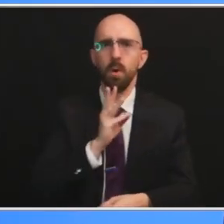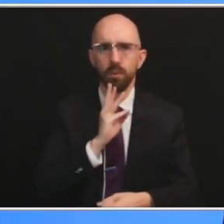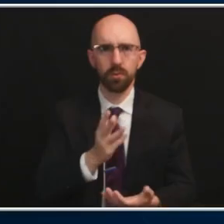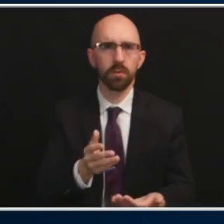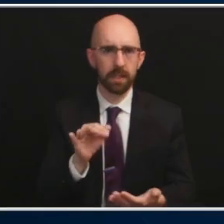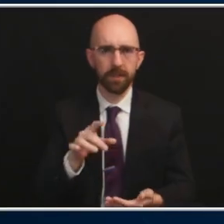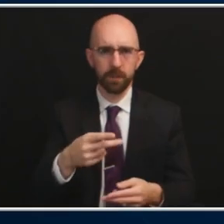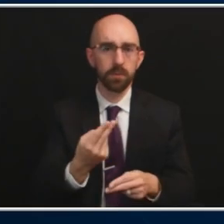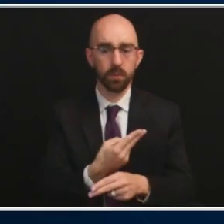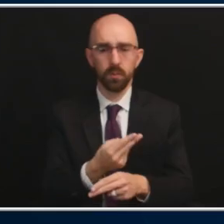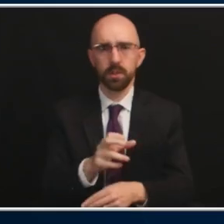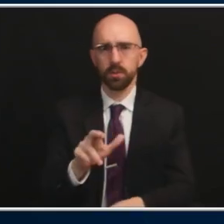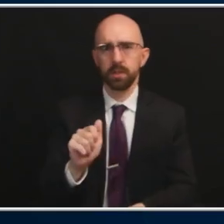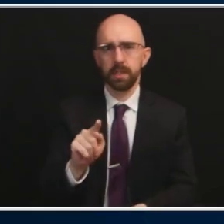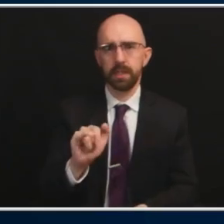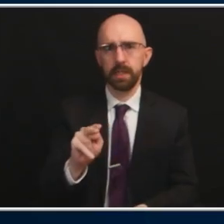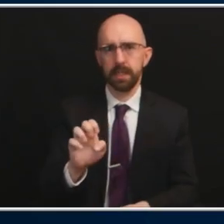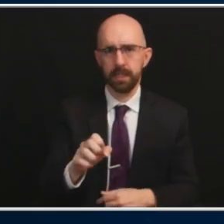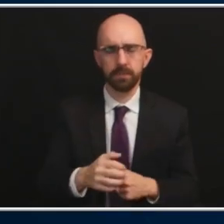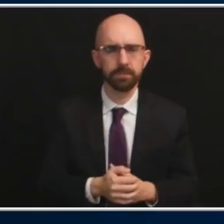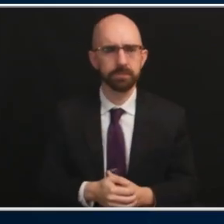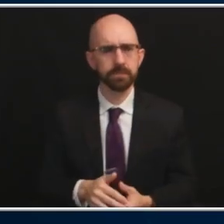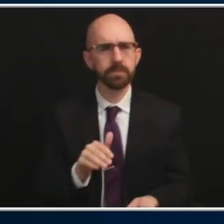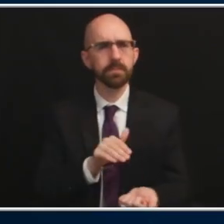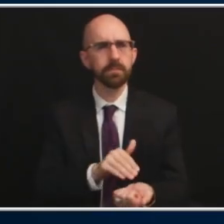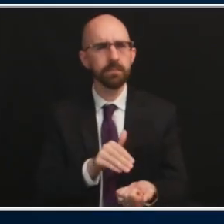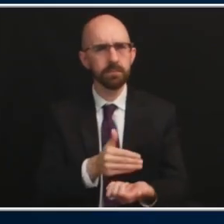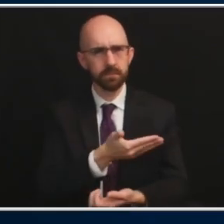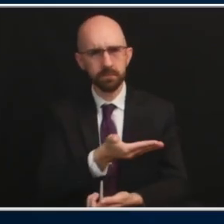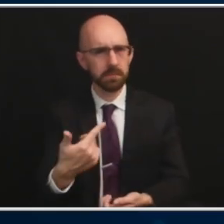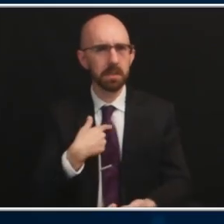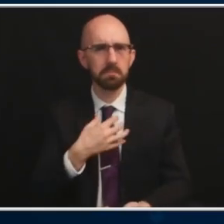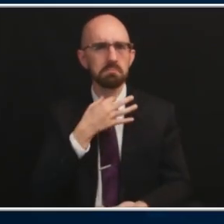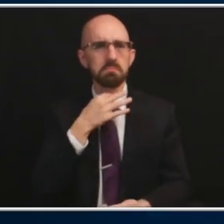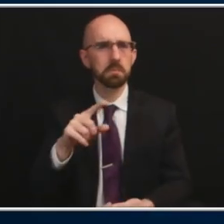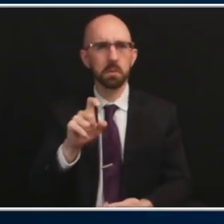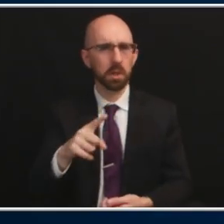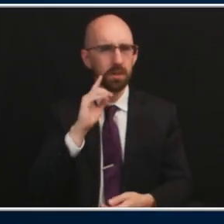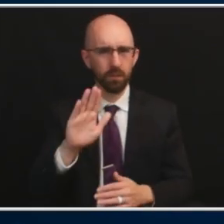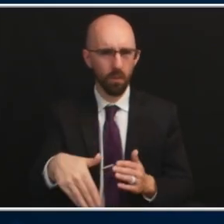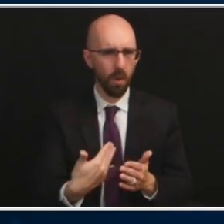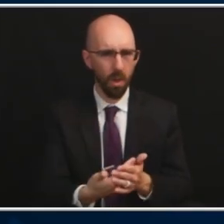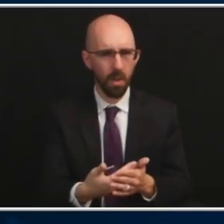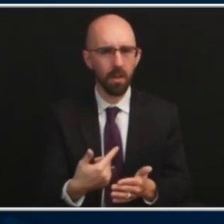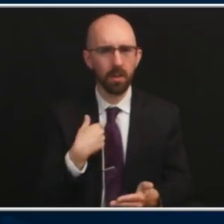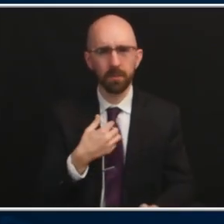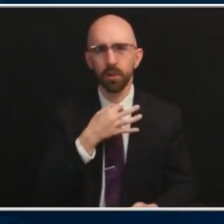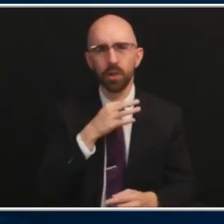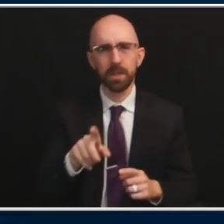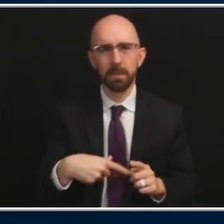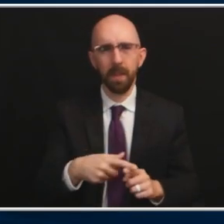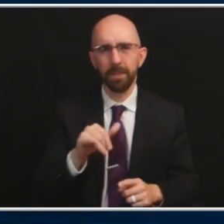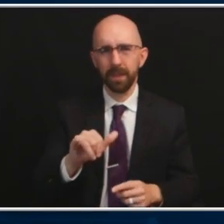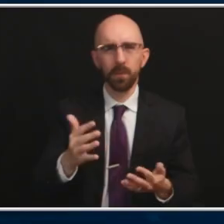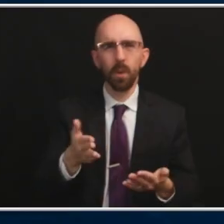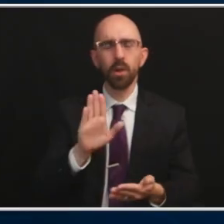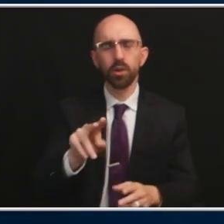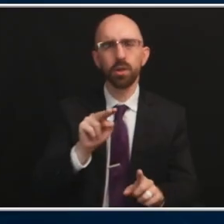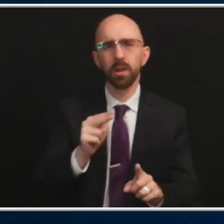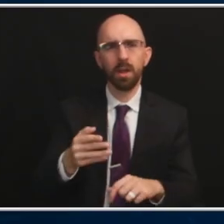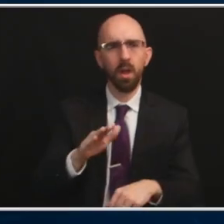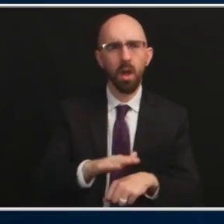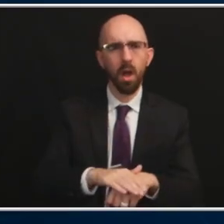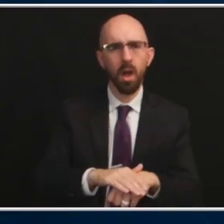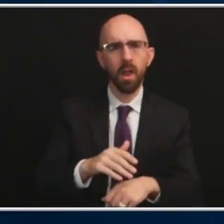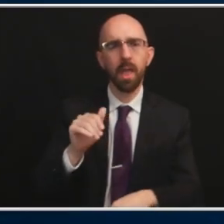creatine. Doctors, I have a question just for all of you, because I'm always so curious about this. What's your take on